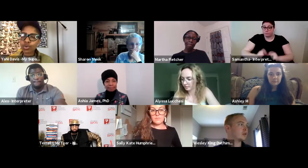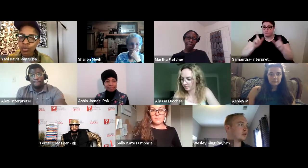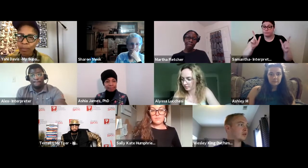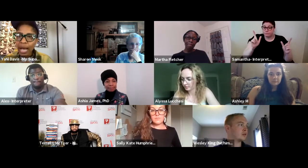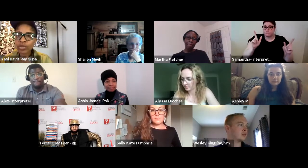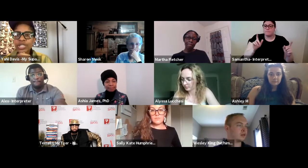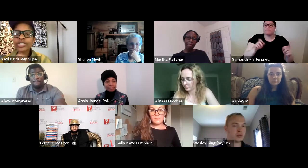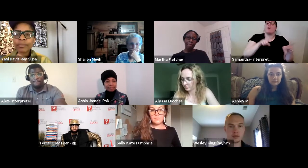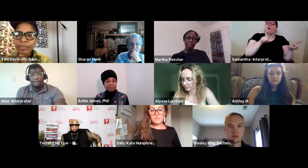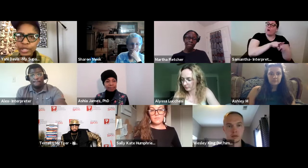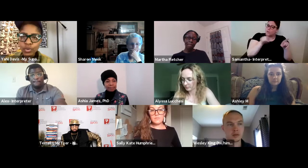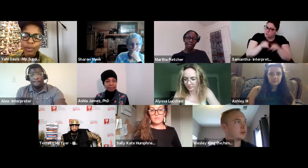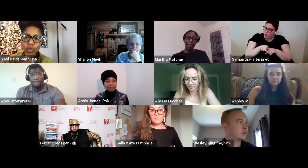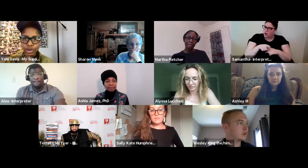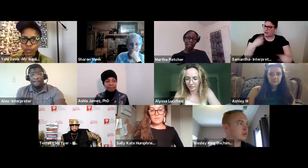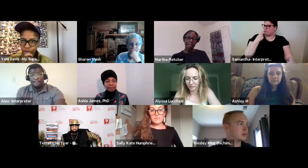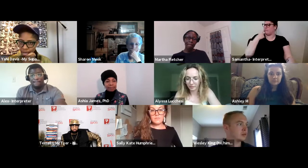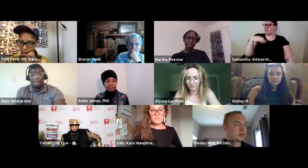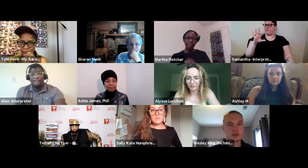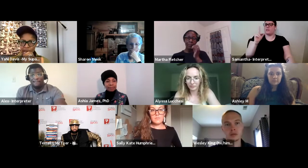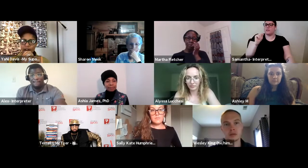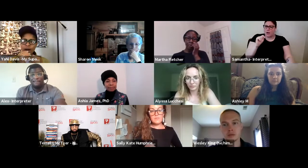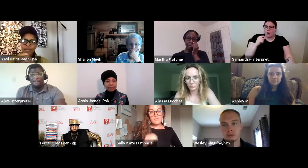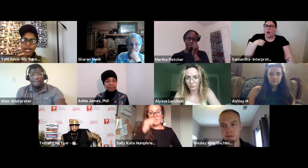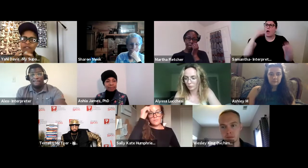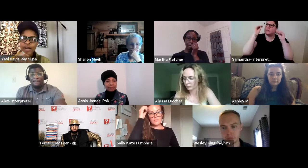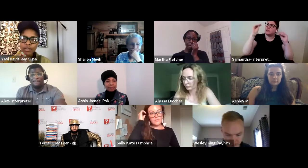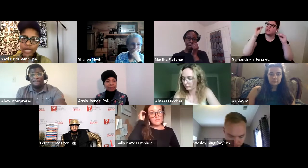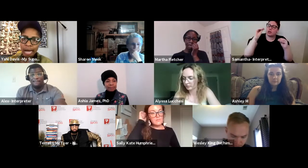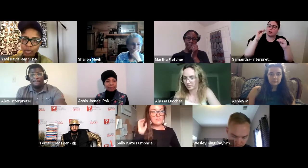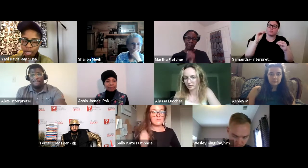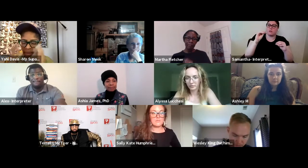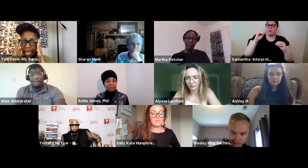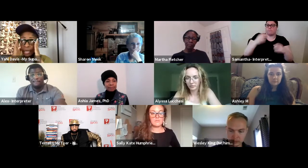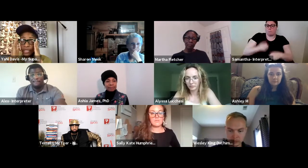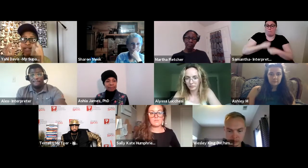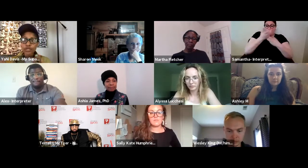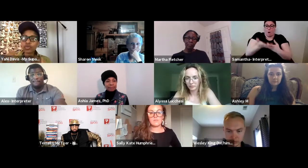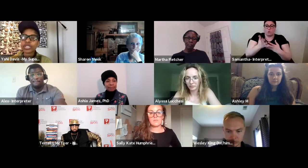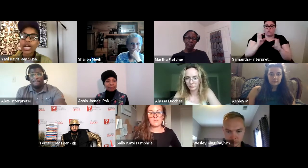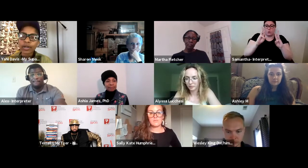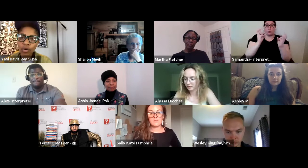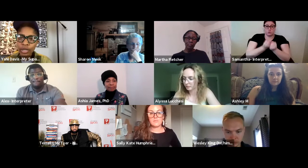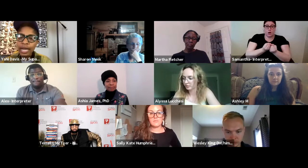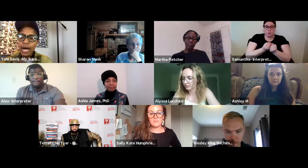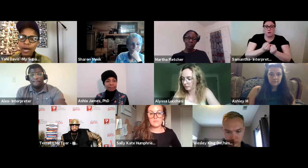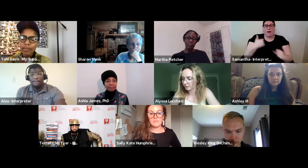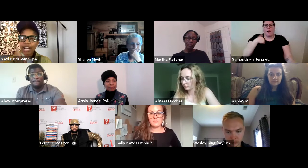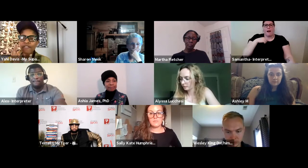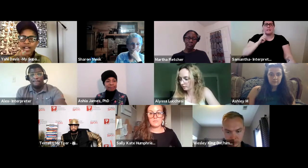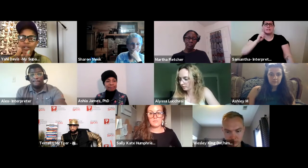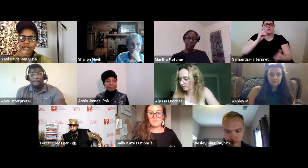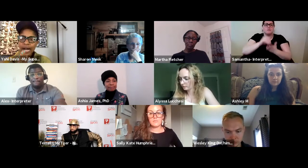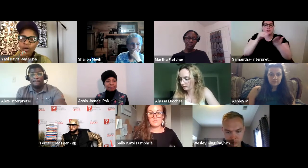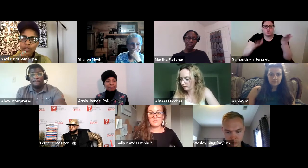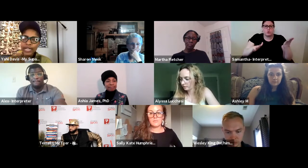in Zoom, I was teaching my Peace Through Poetry workshop, and I found out, I had a deaf student sign on, and